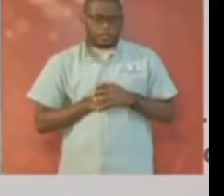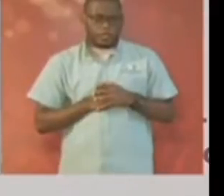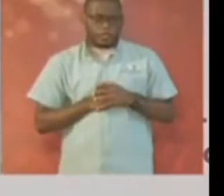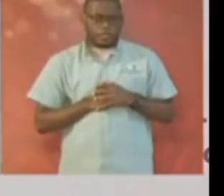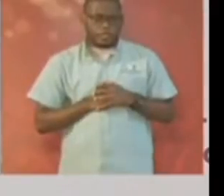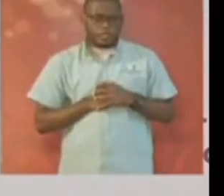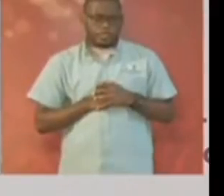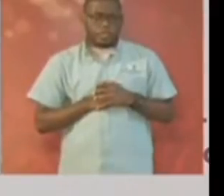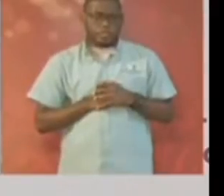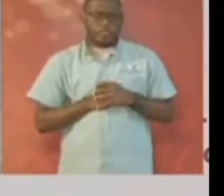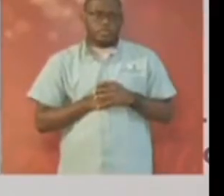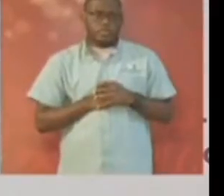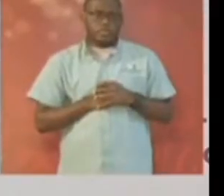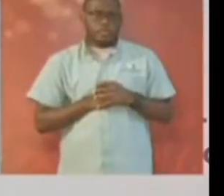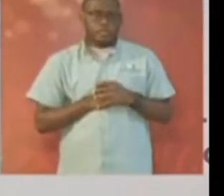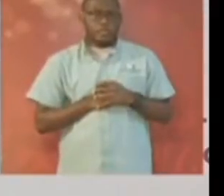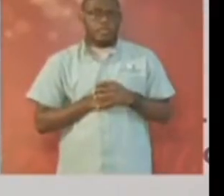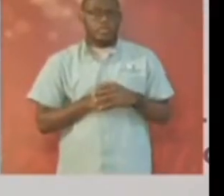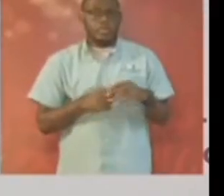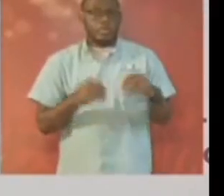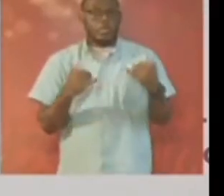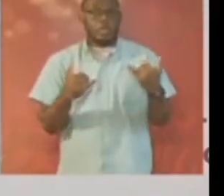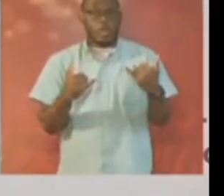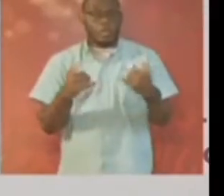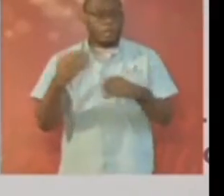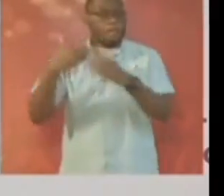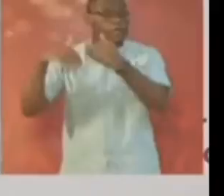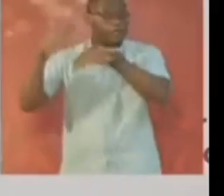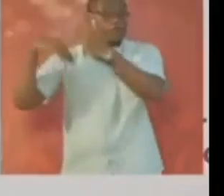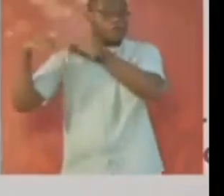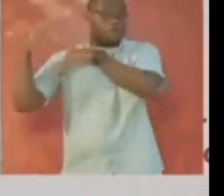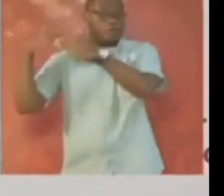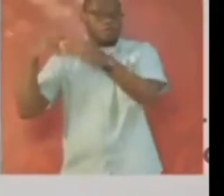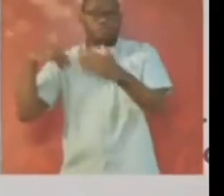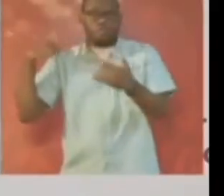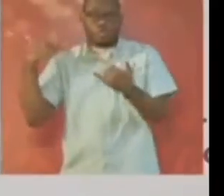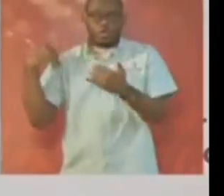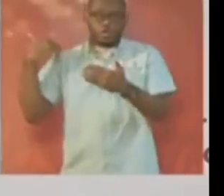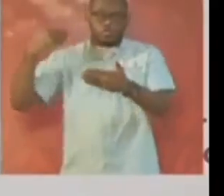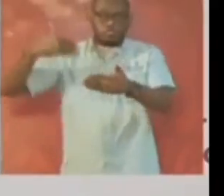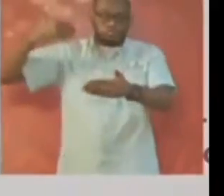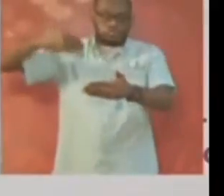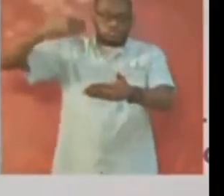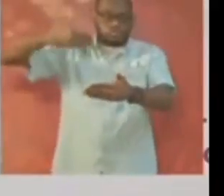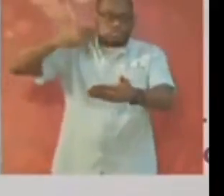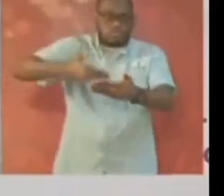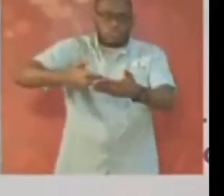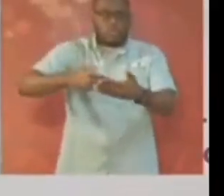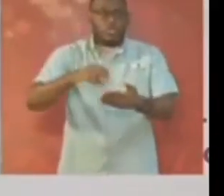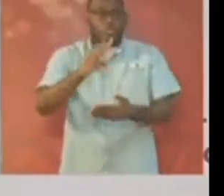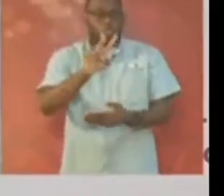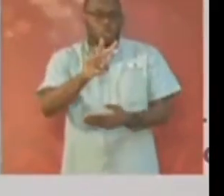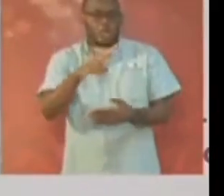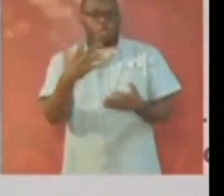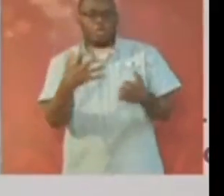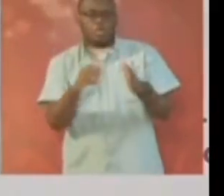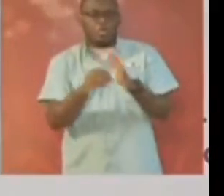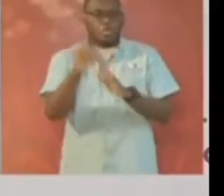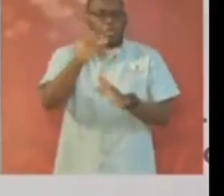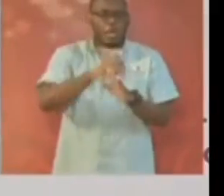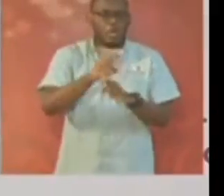system. Thus far, since the relaxation of restrictions on or around the 24th of October, the